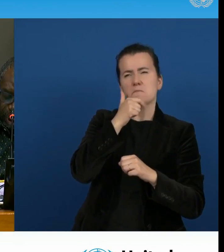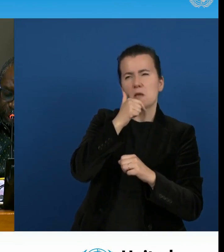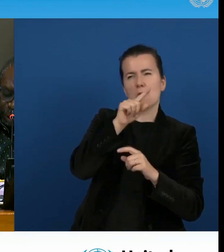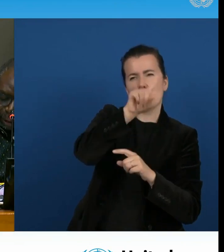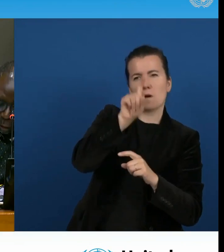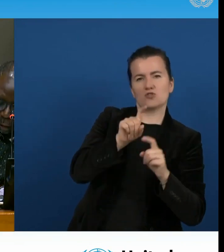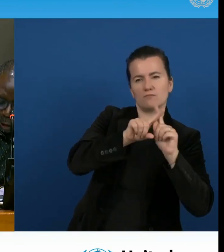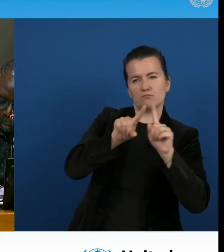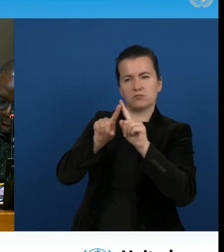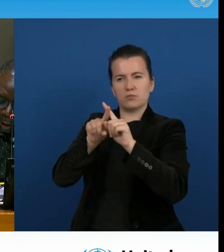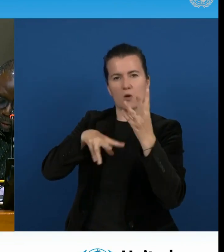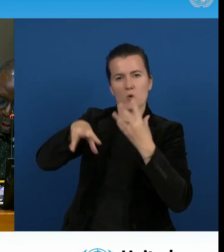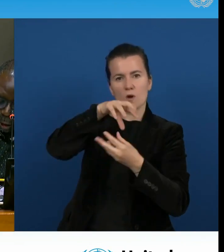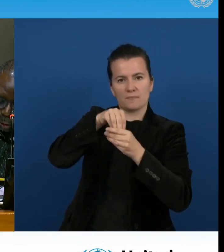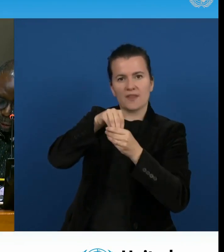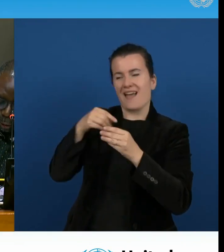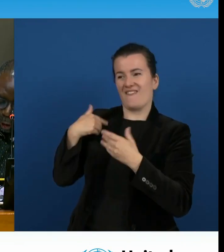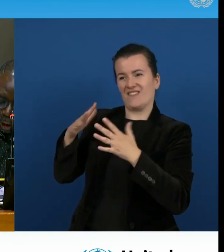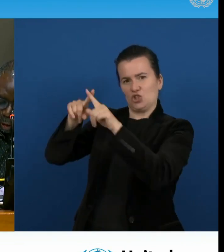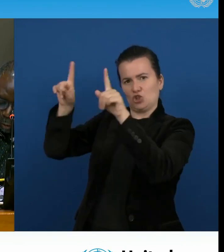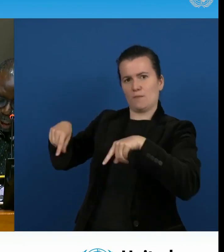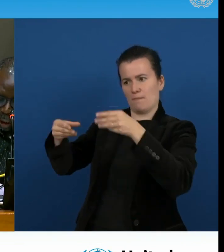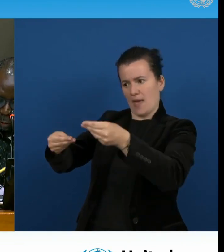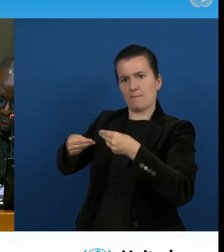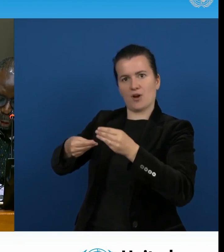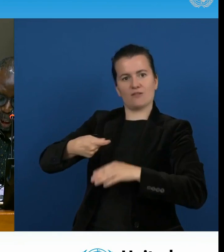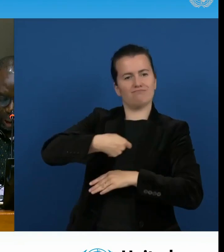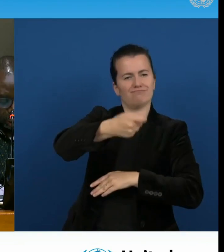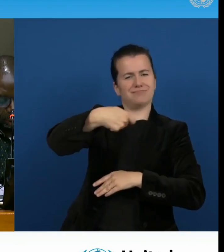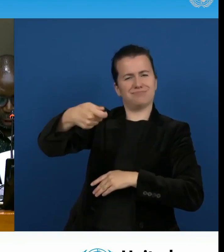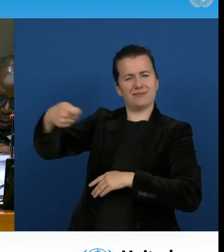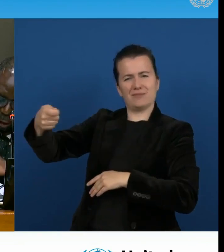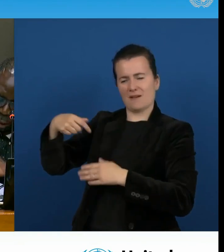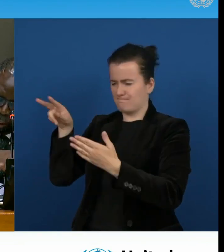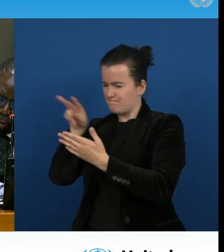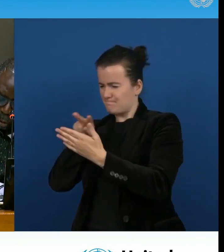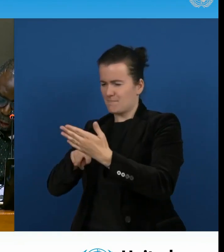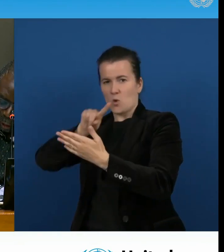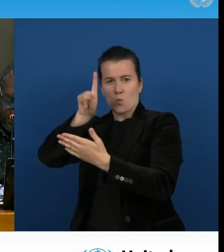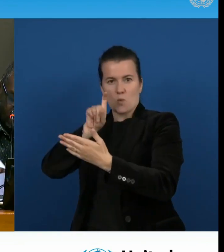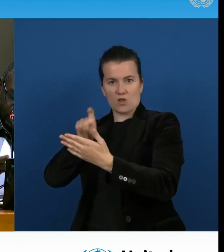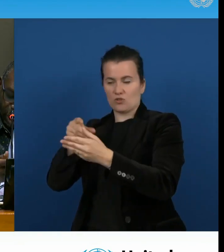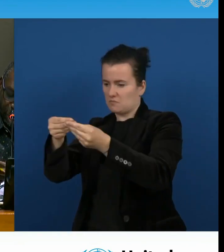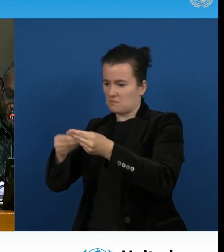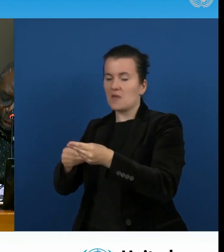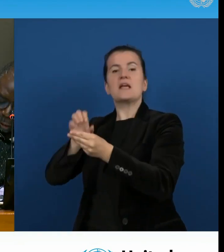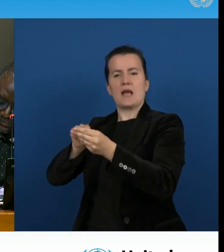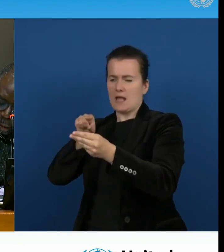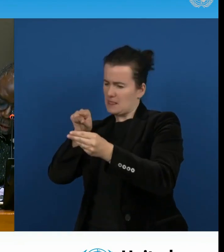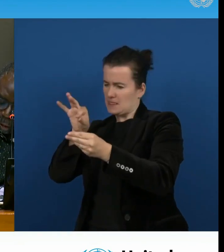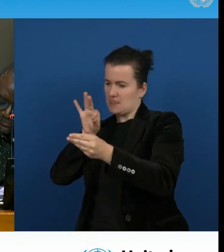Dear colleagues, it is my great honor to introduce and invite our first panelist, Mr. Yasin